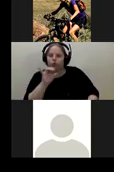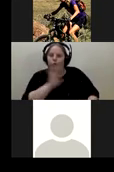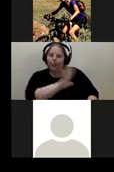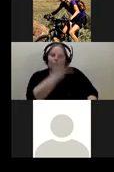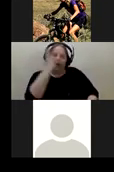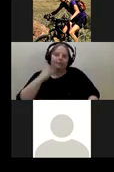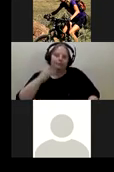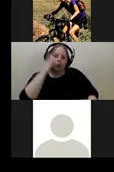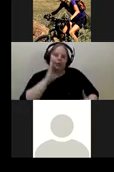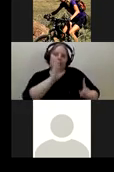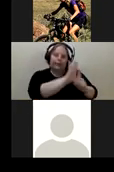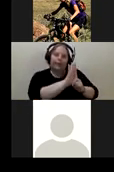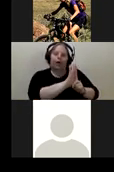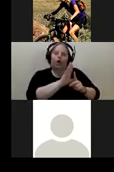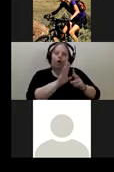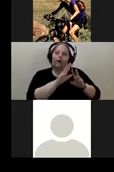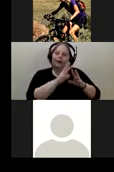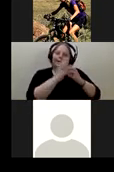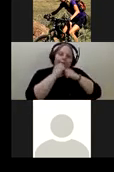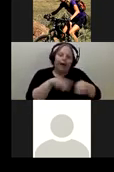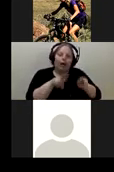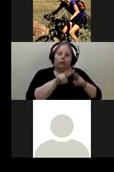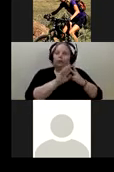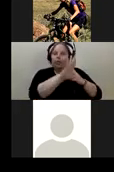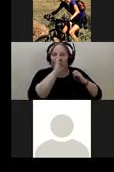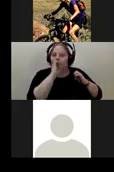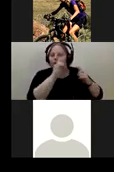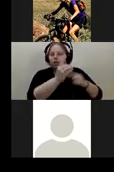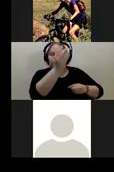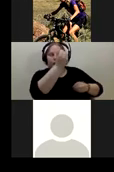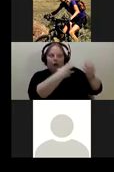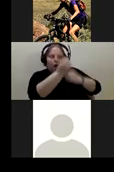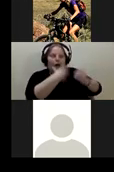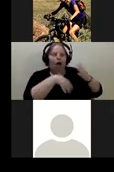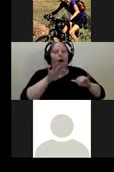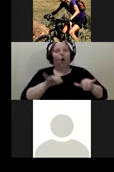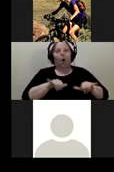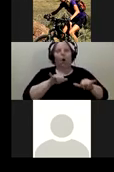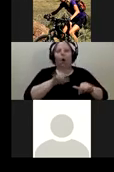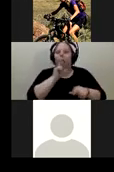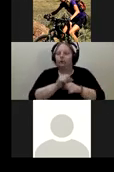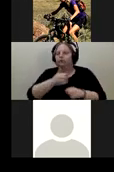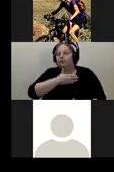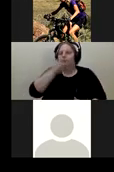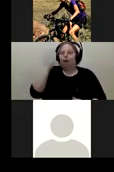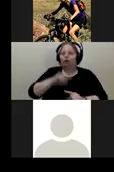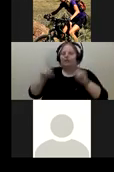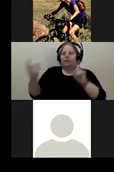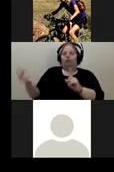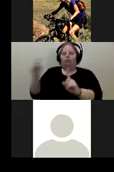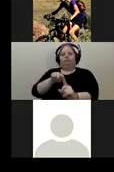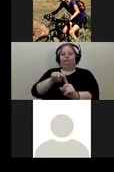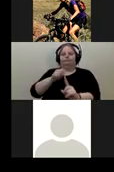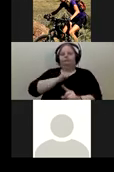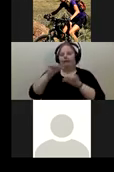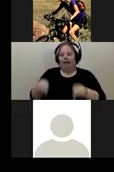experience, their whole set of values, their whole set of education, right? And I'm gonna be able to have a different flavor to things. And I find